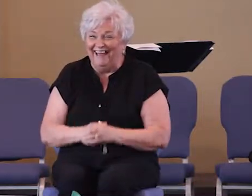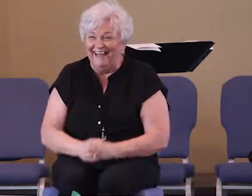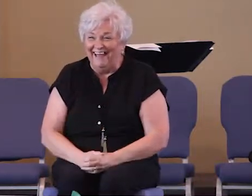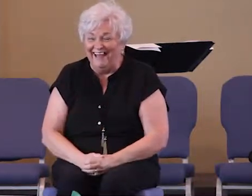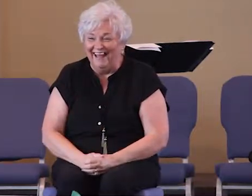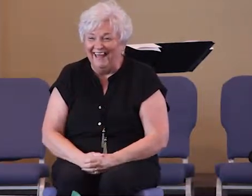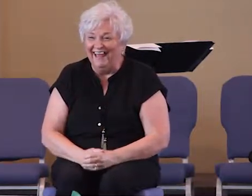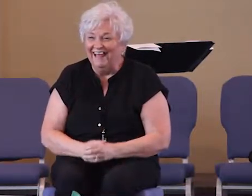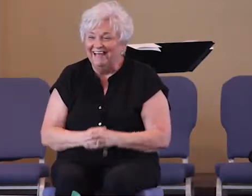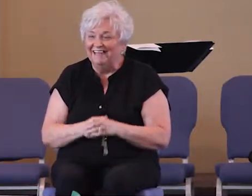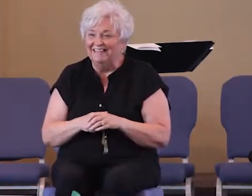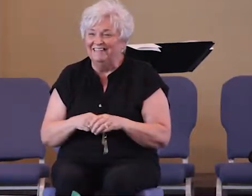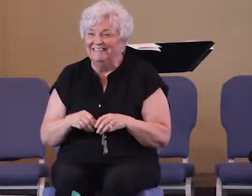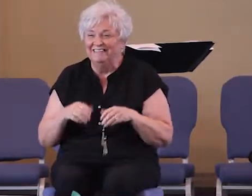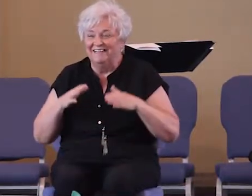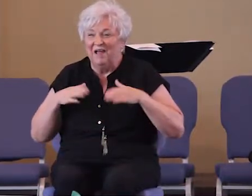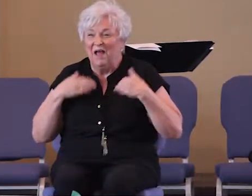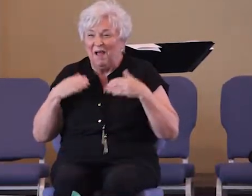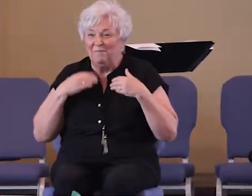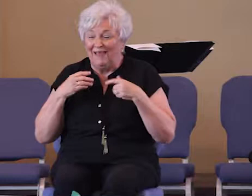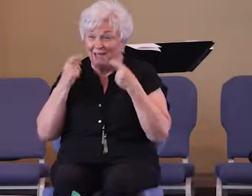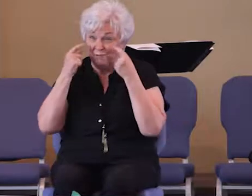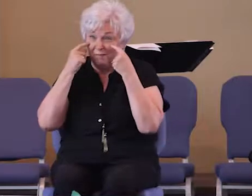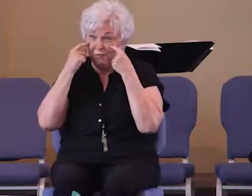So I'm glad he kept his eyes open.